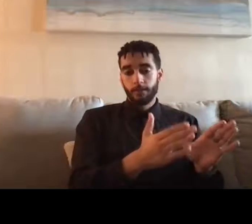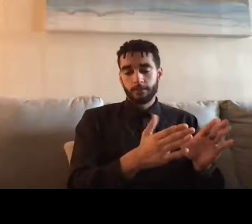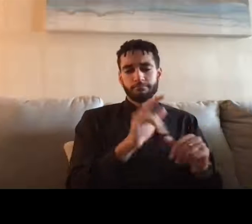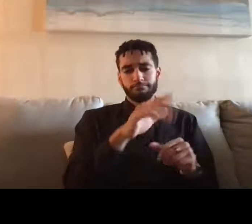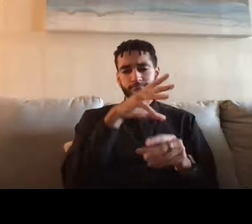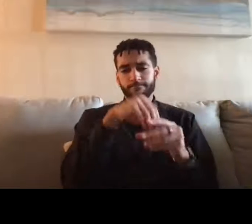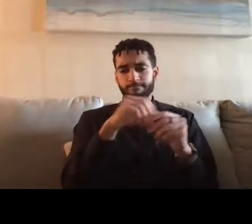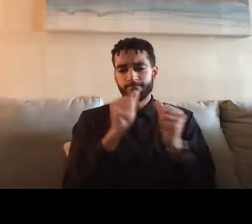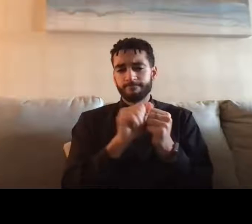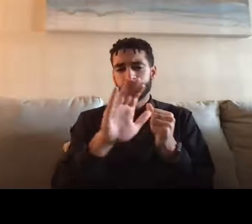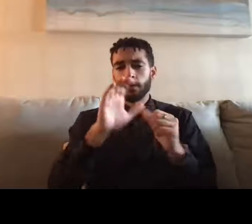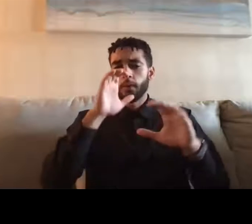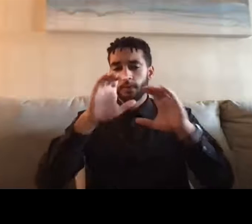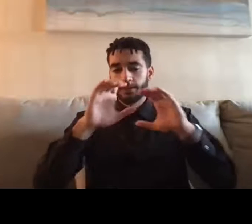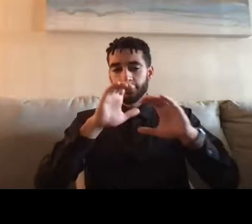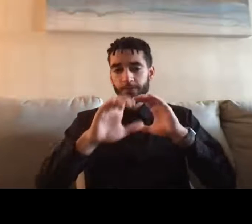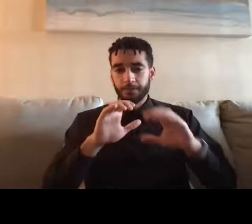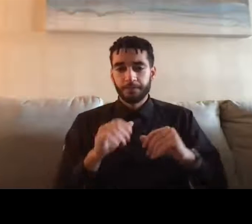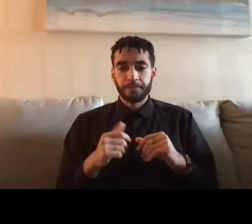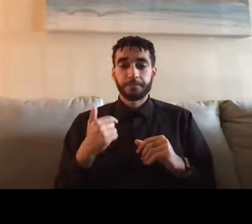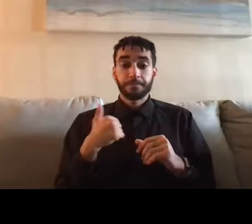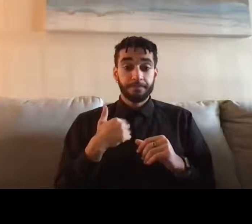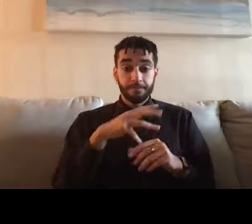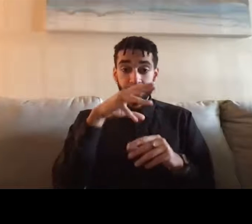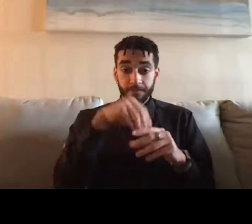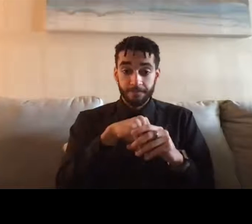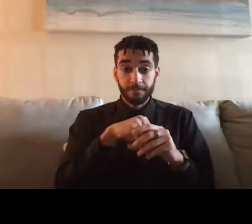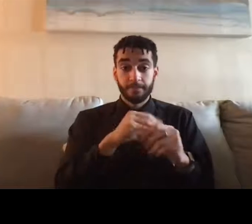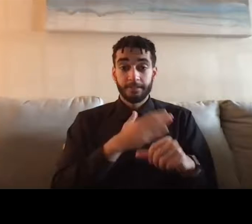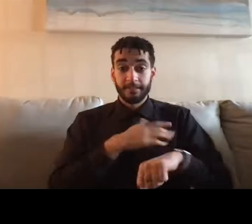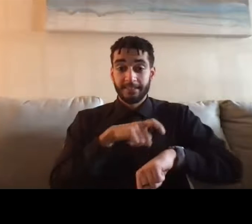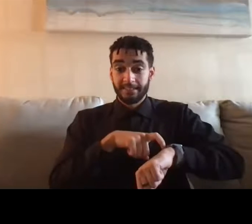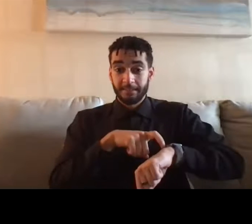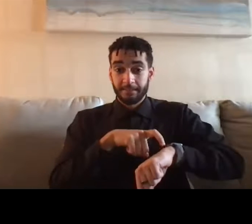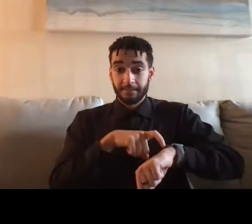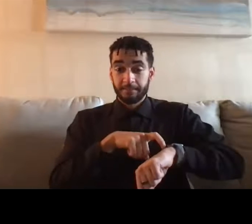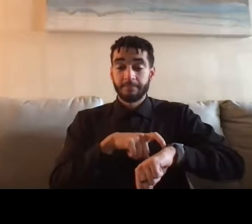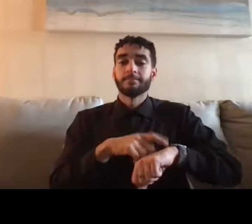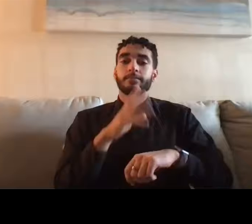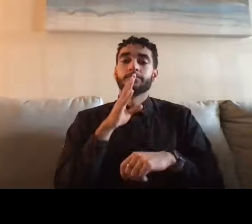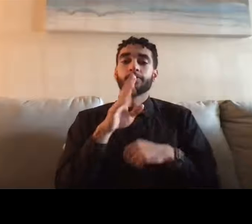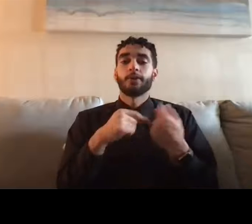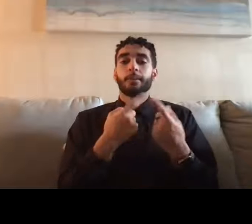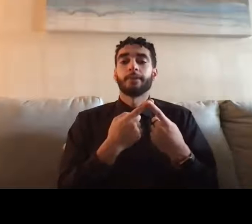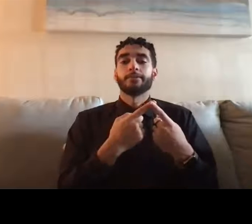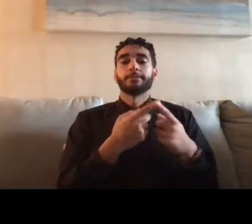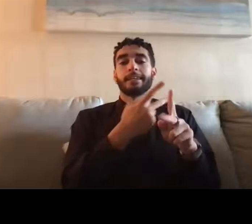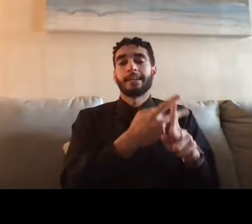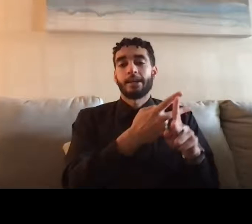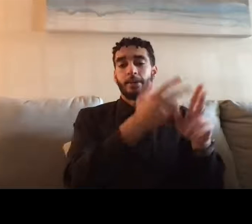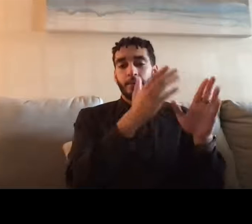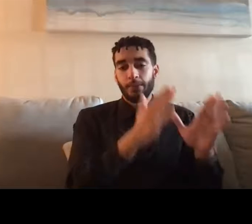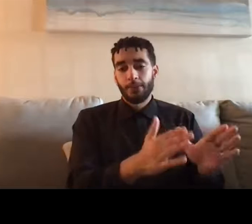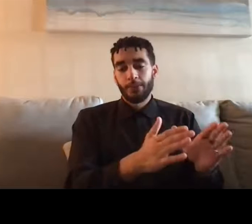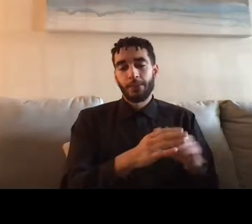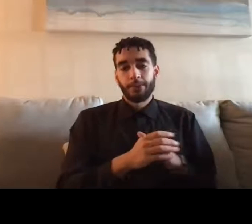having today. I've been spending quite a bit of my time talking about caregiving and the quote care